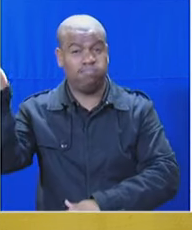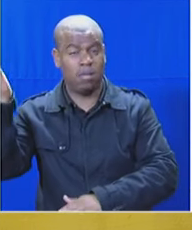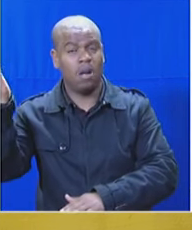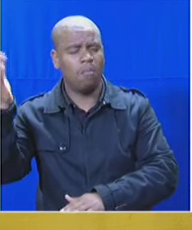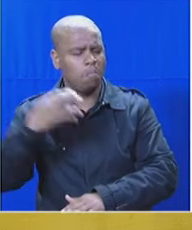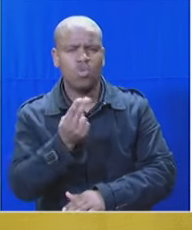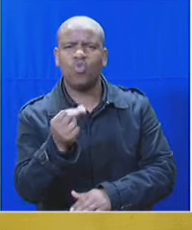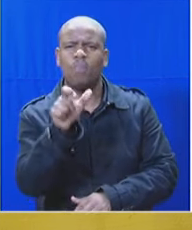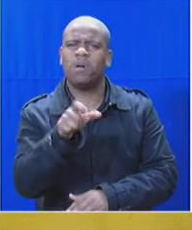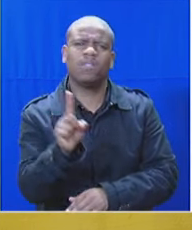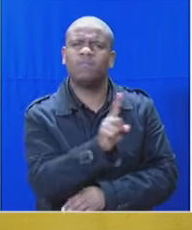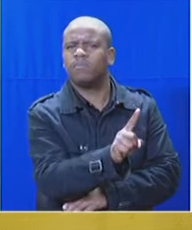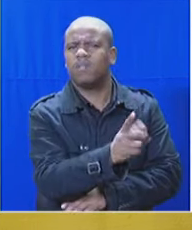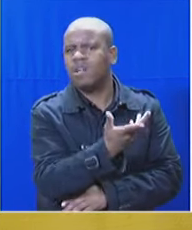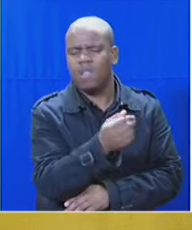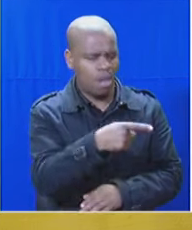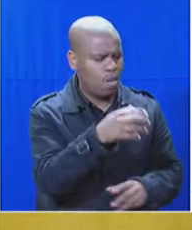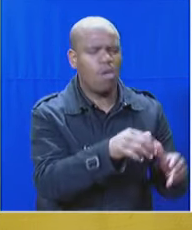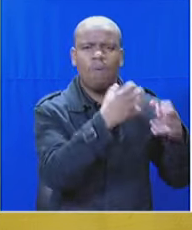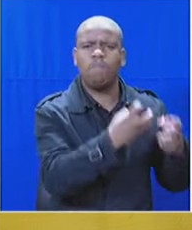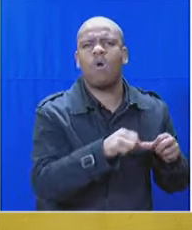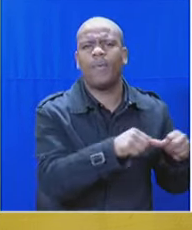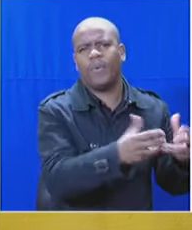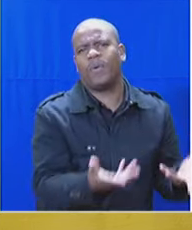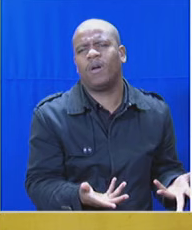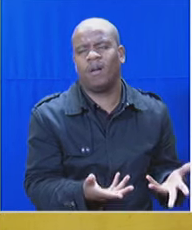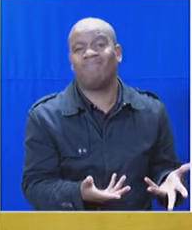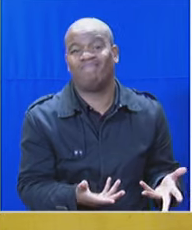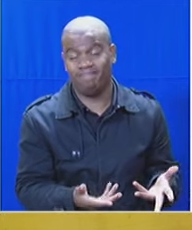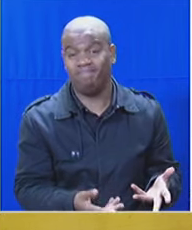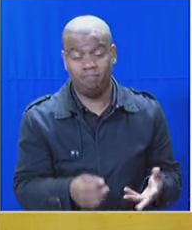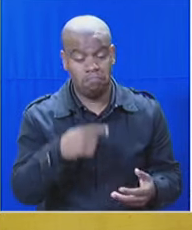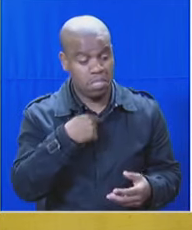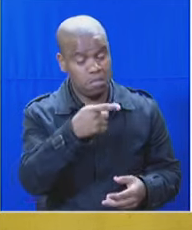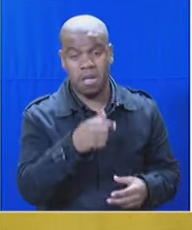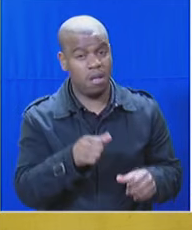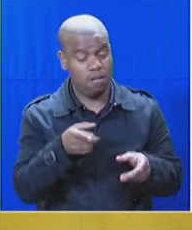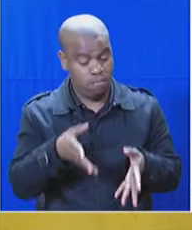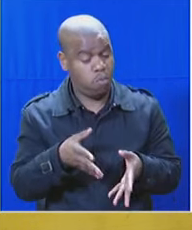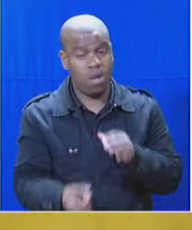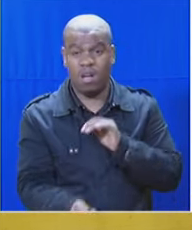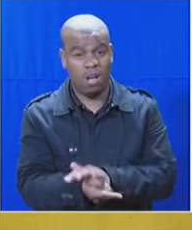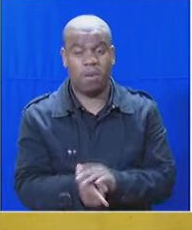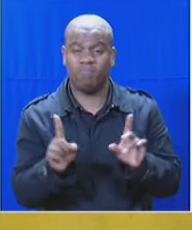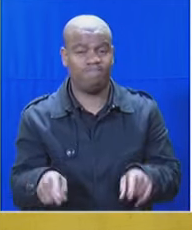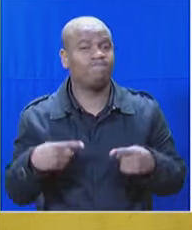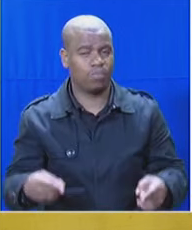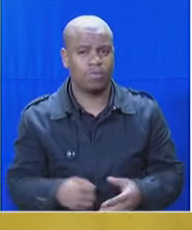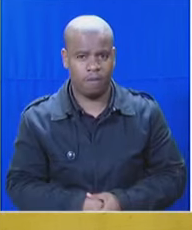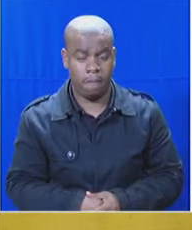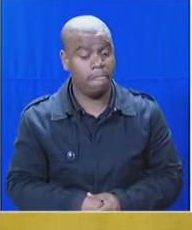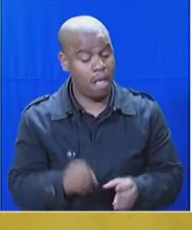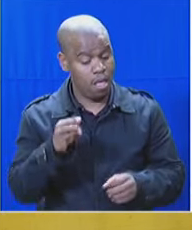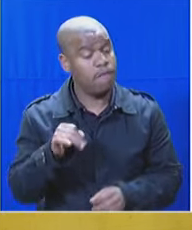Ayikona. Ayinakwenza ngexesha lethu ngoku. Sesiphethe yenzeke. Uba iyenzeka ufanele bana sibe